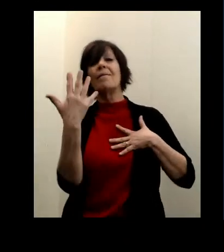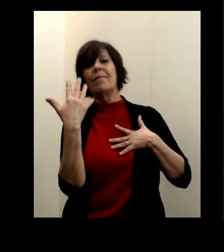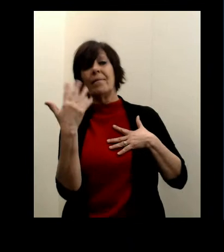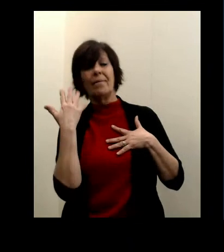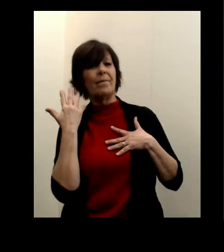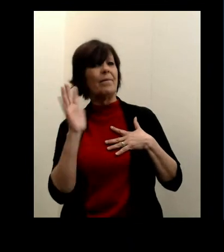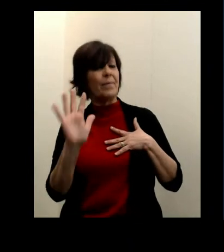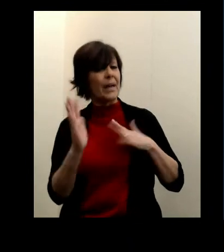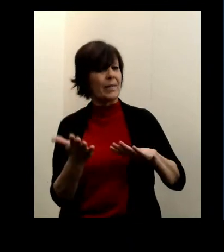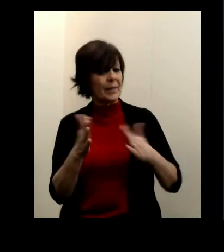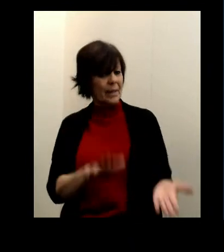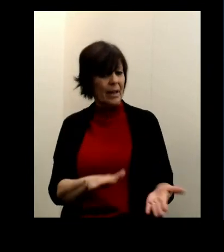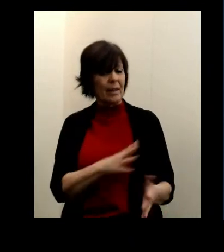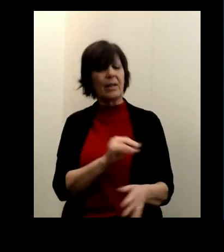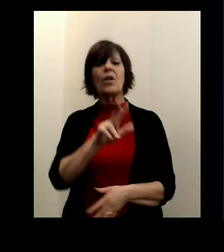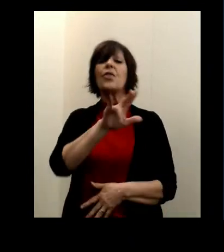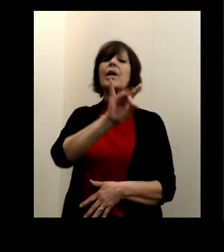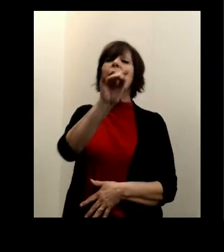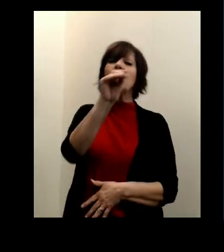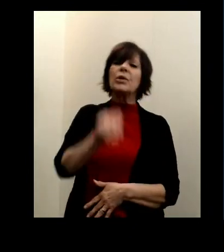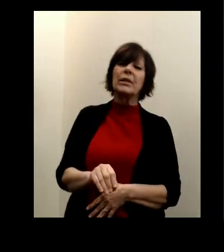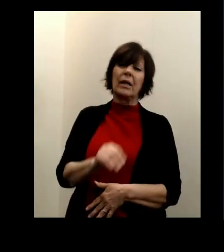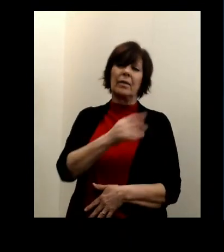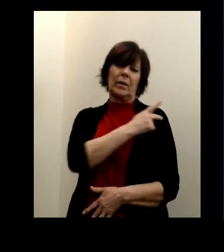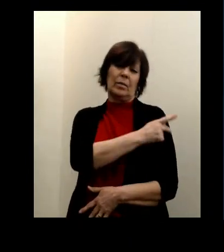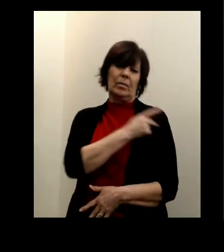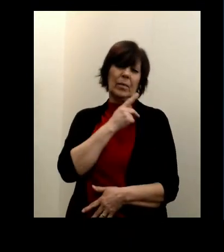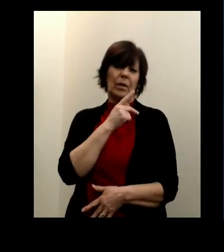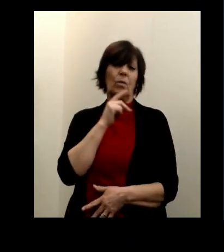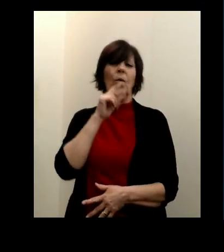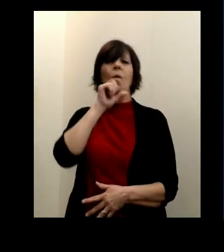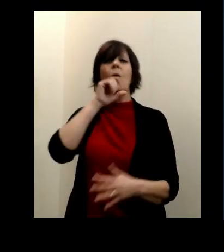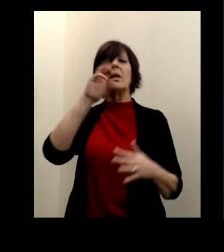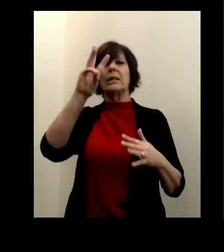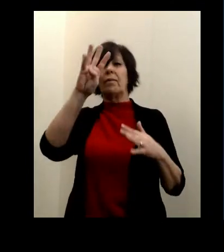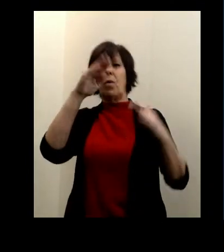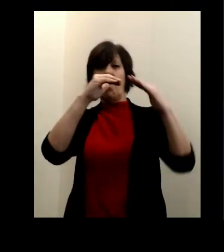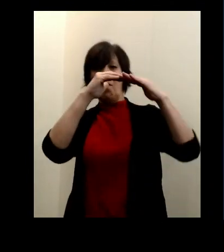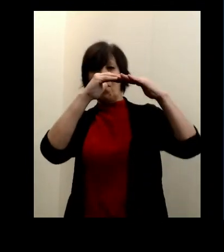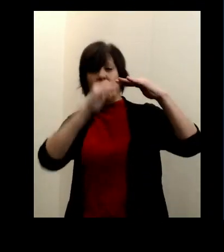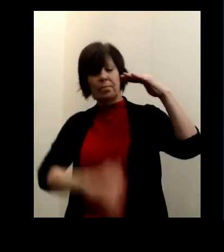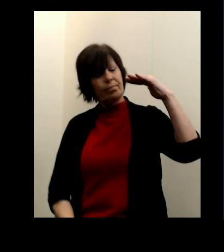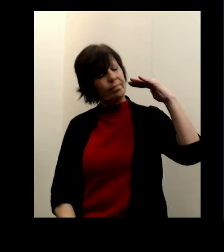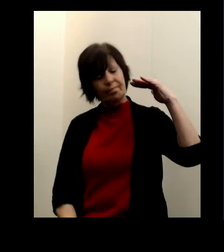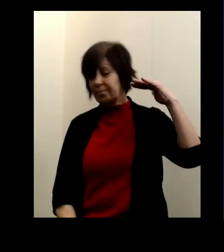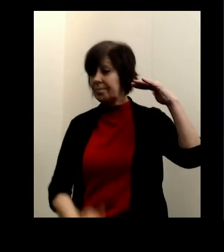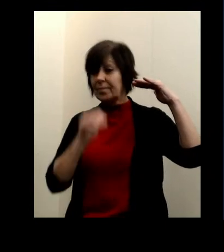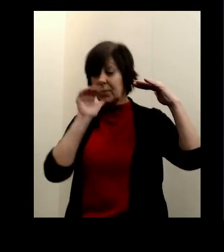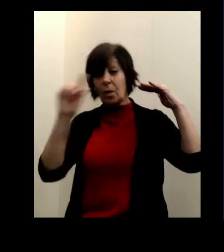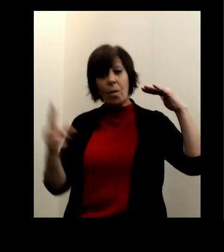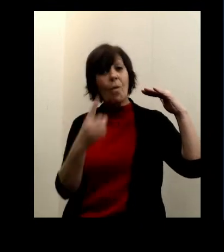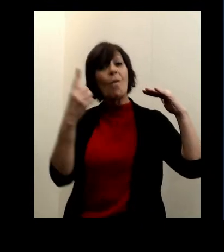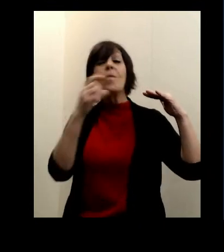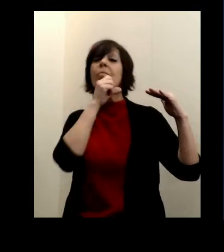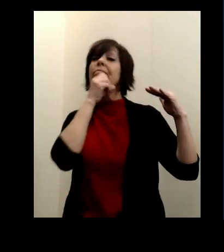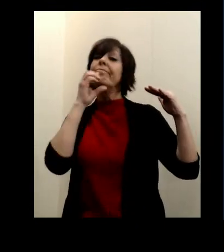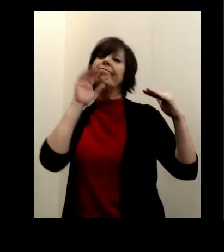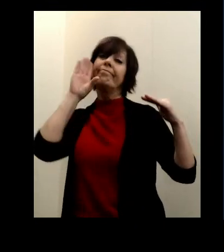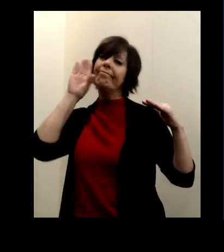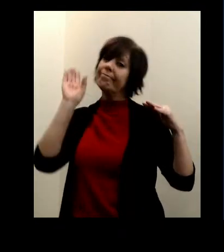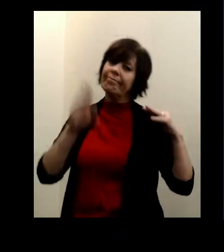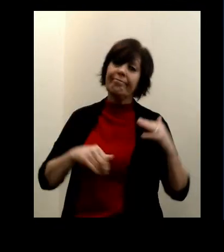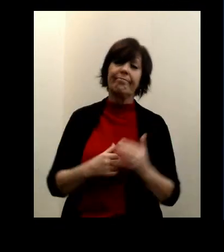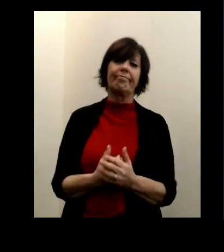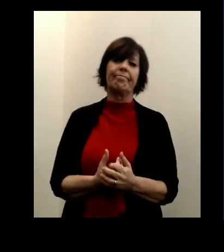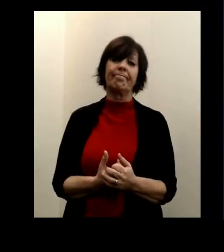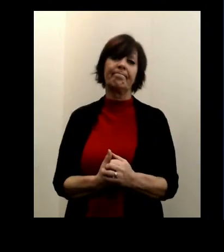patients on December 15th in an Erie County hospital were age 64 or younger. So it's not just those that are elderly that